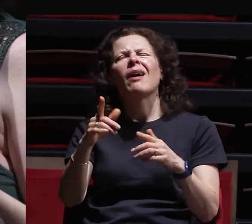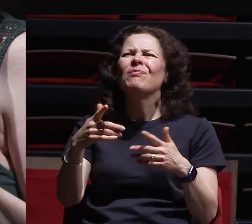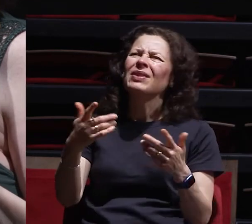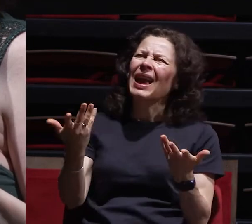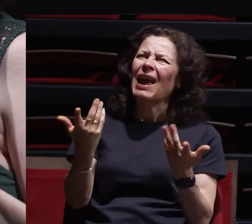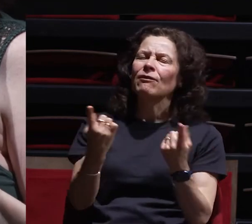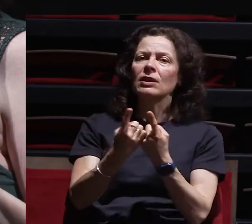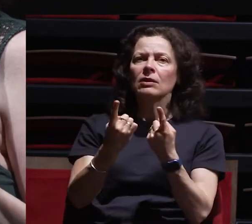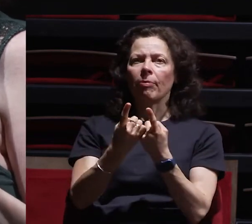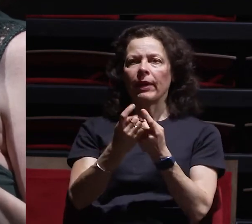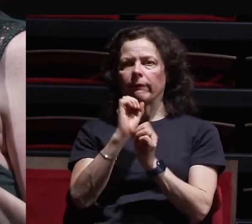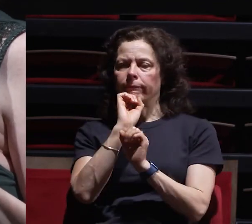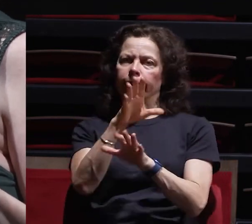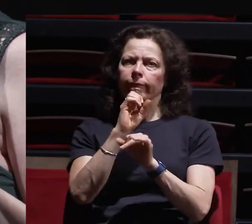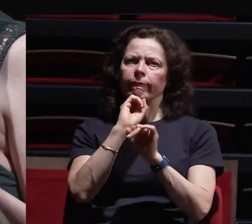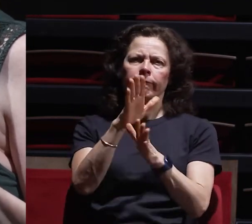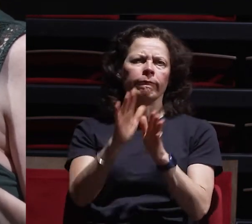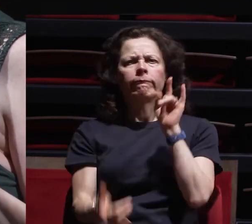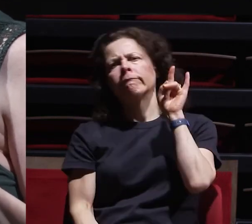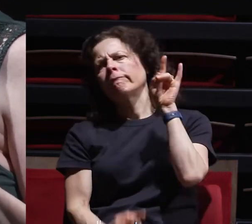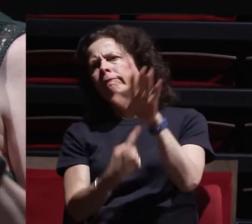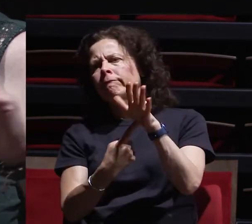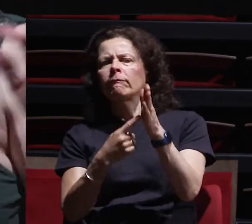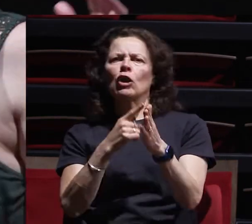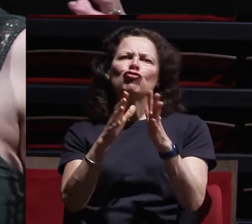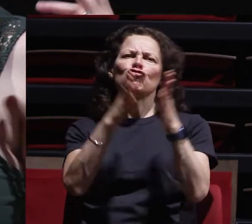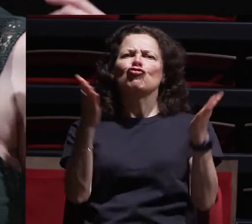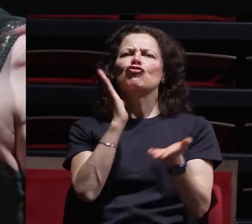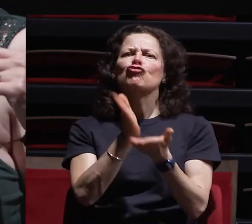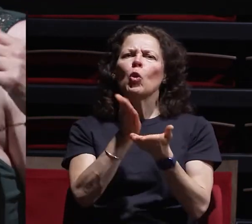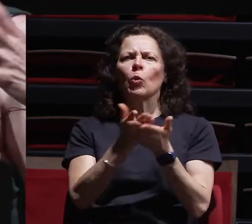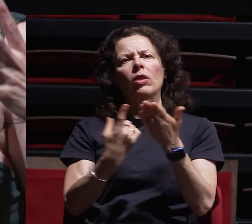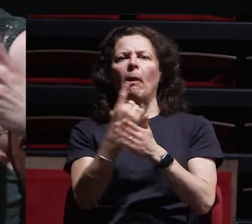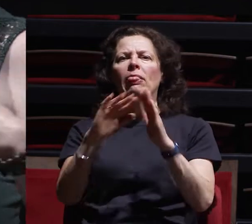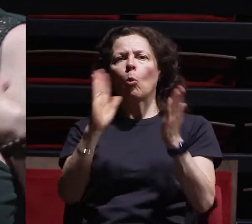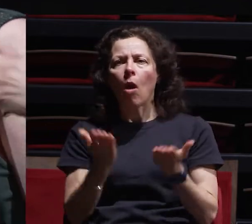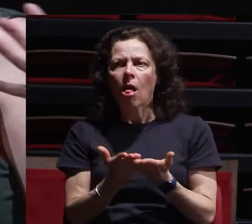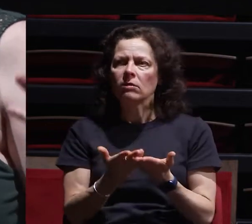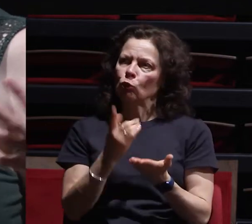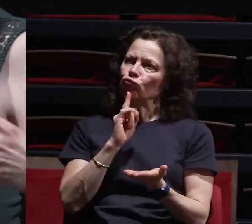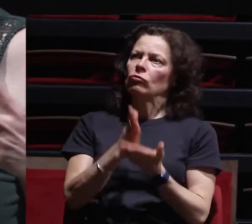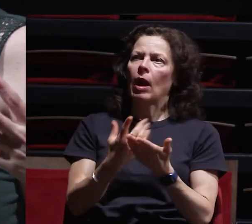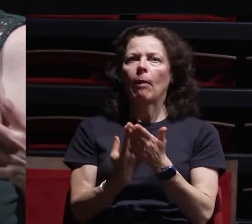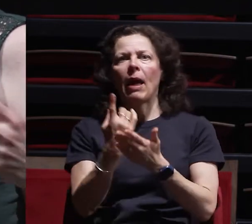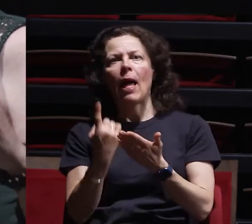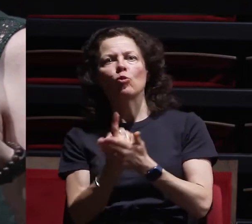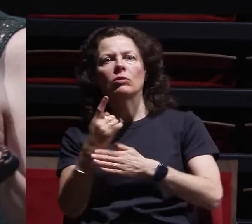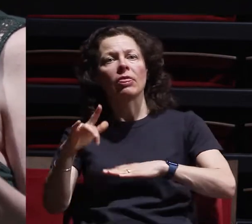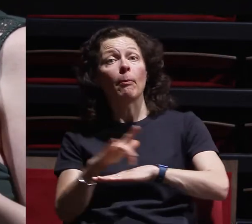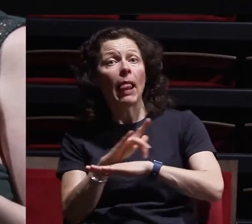that feels like it's telling us things, great truths about the world or about the characters or about the